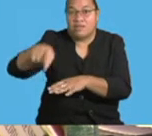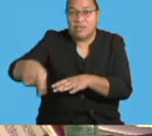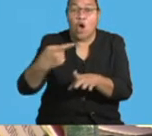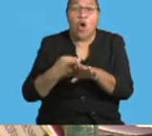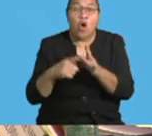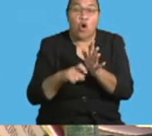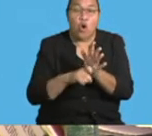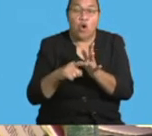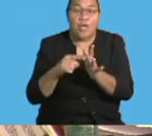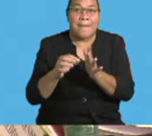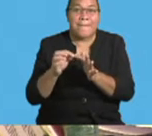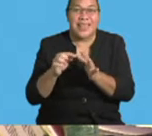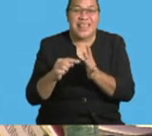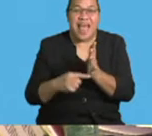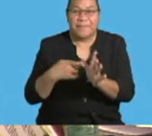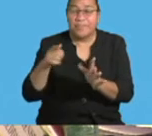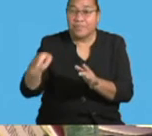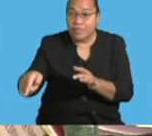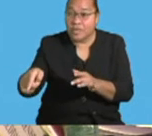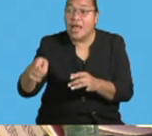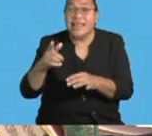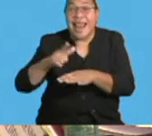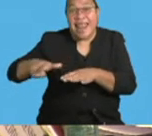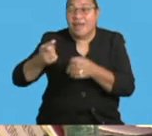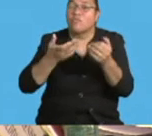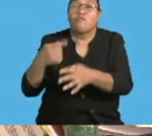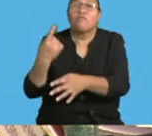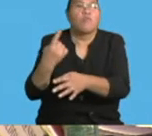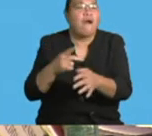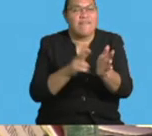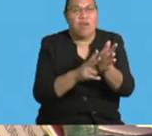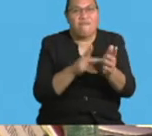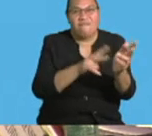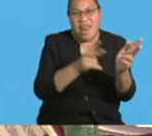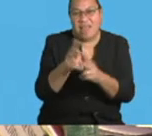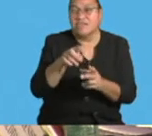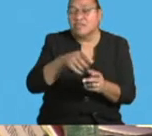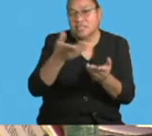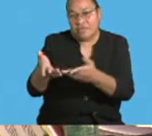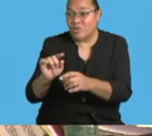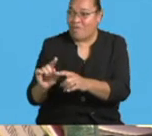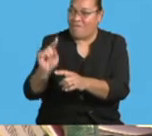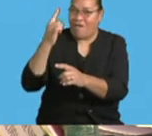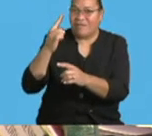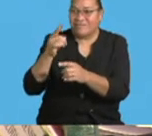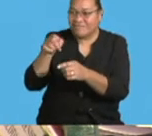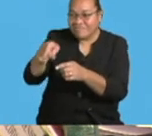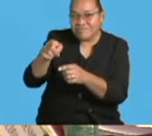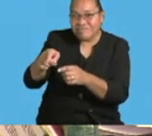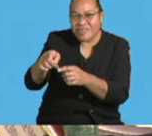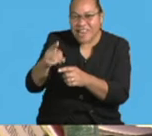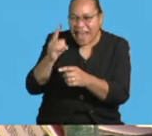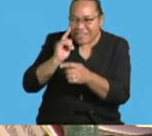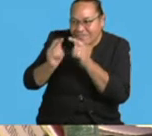on a 99-year lease by the landowners of Vitongo village. Mr. Speaker, sir, the first model town at Koreipita was initiated